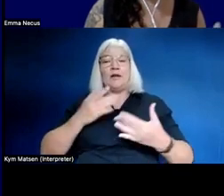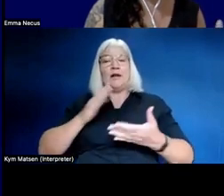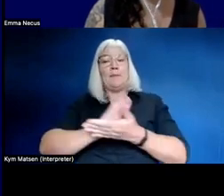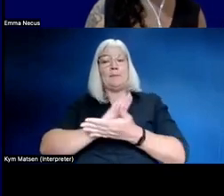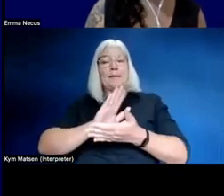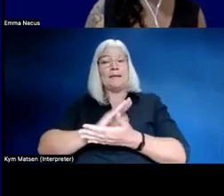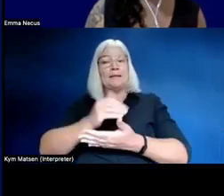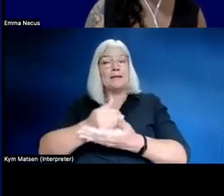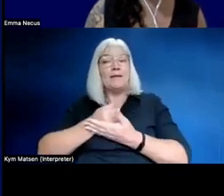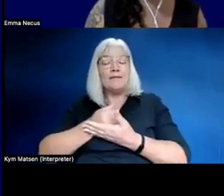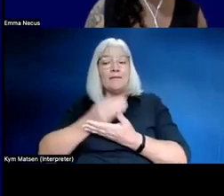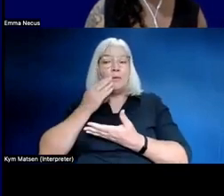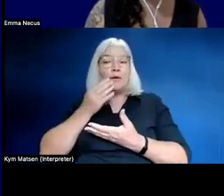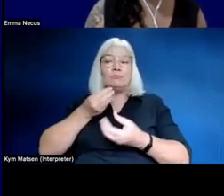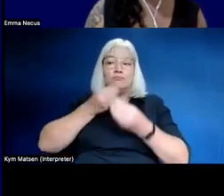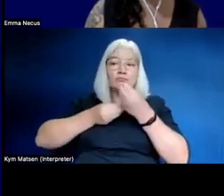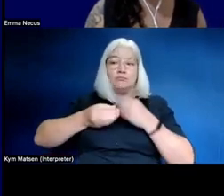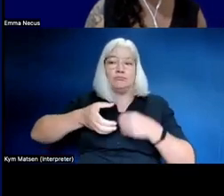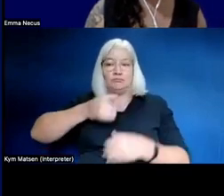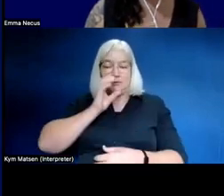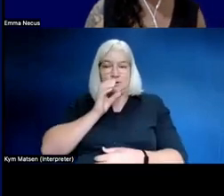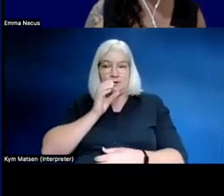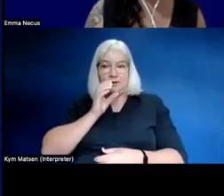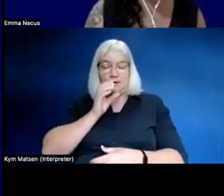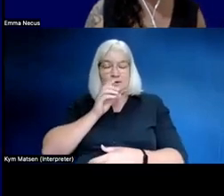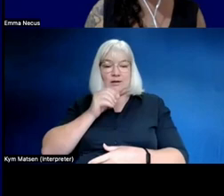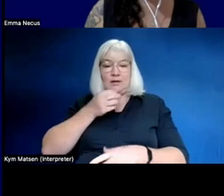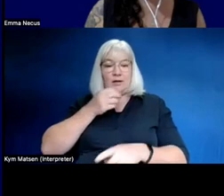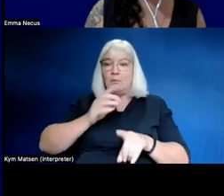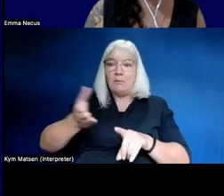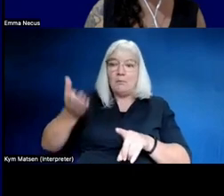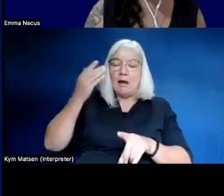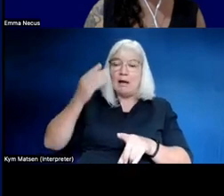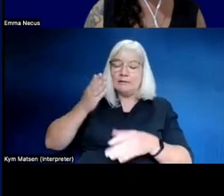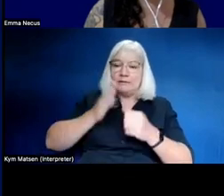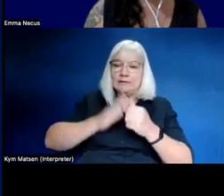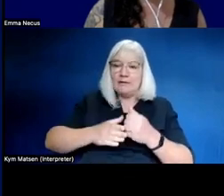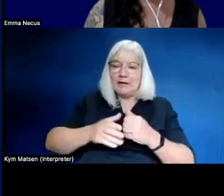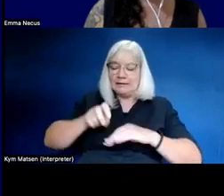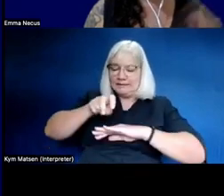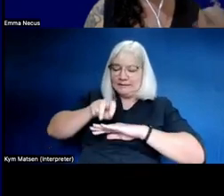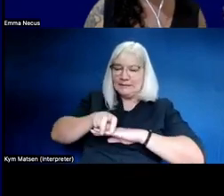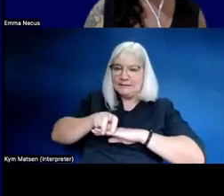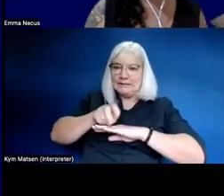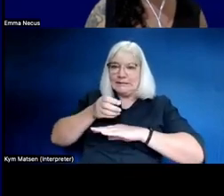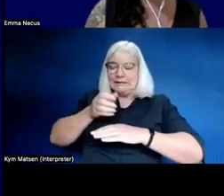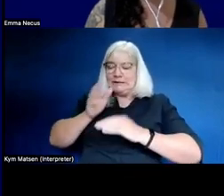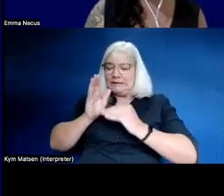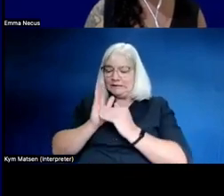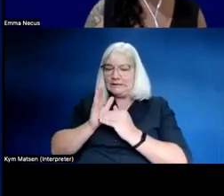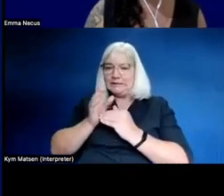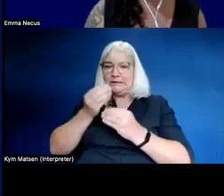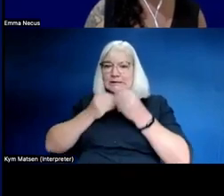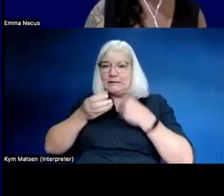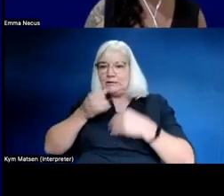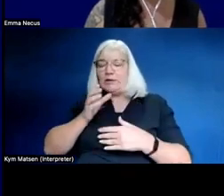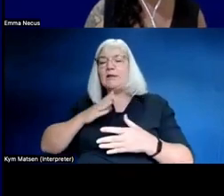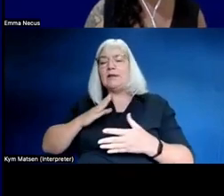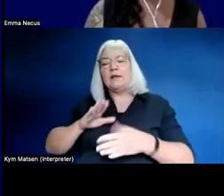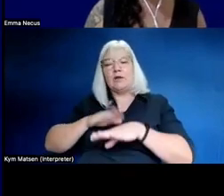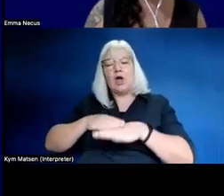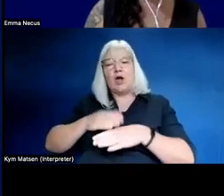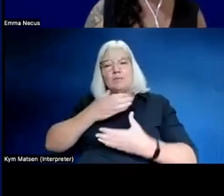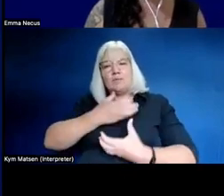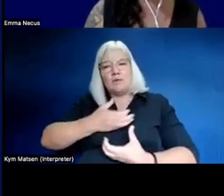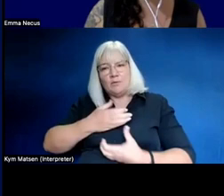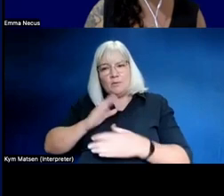children that are not used to eating and drinking in a chair, we need to do a bit of work to make them comfortable. And we looked at orientation and awareness to her